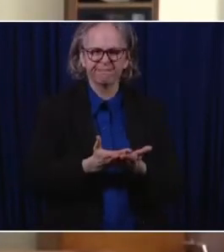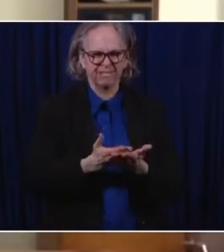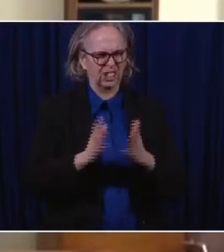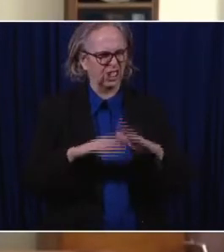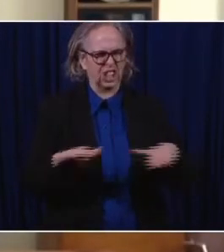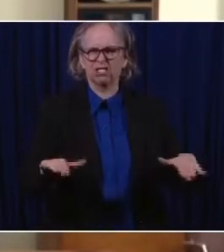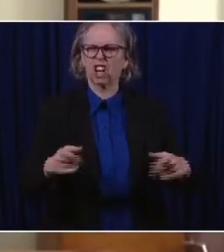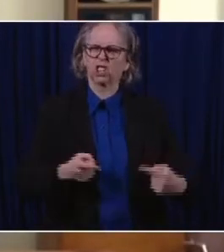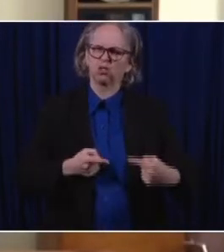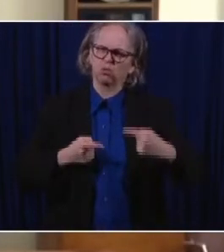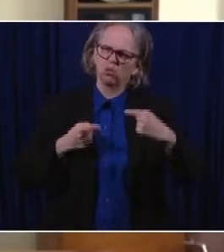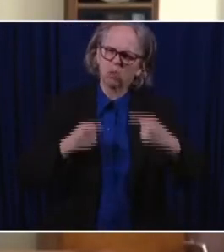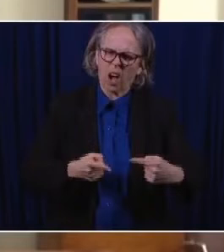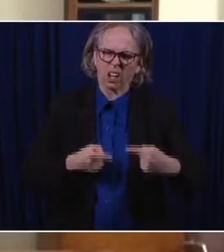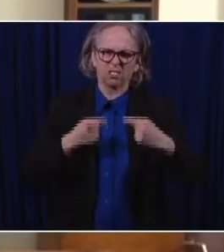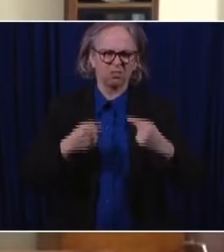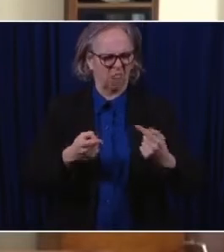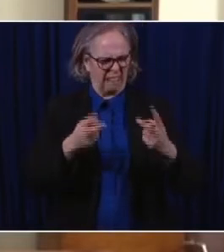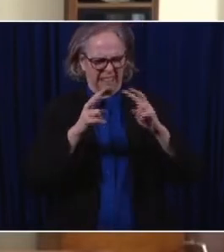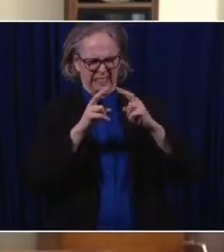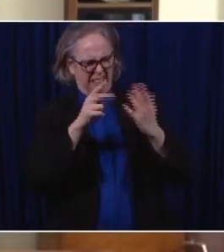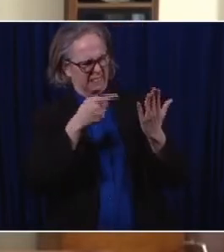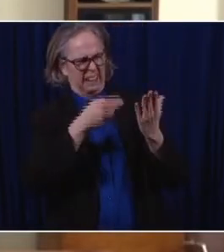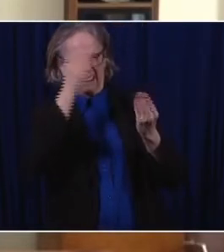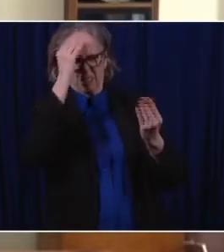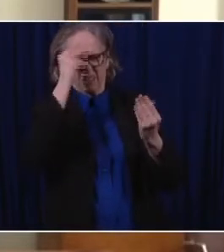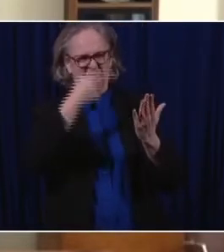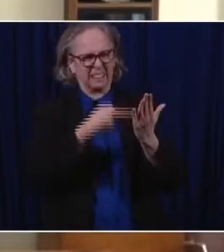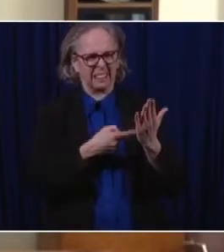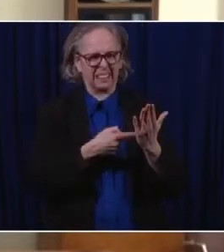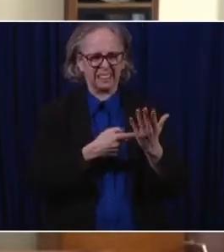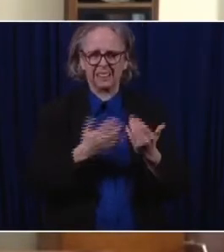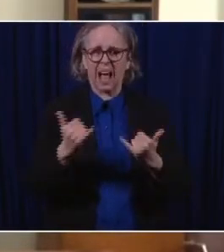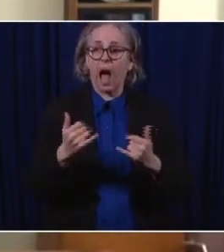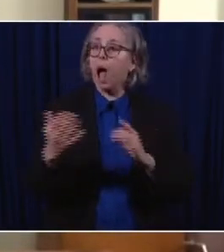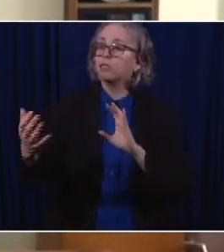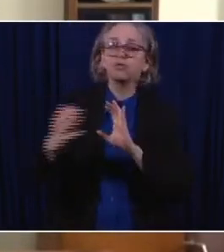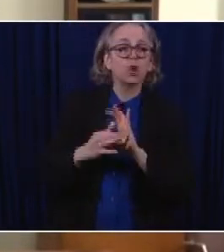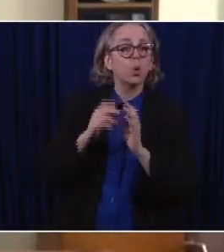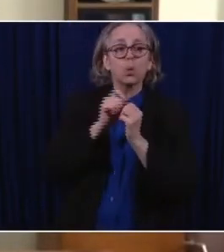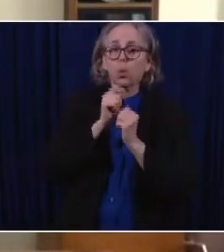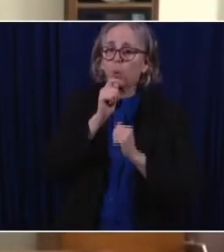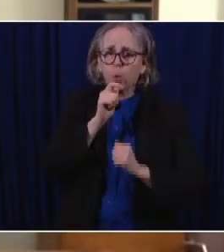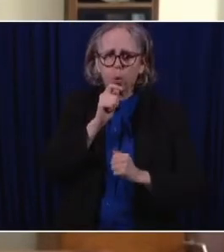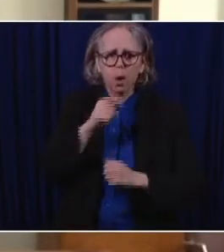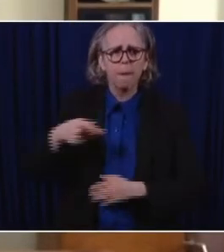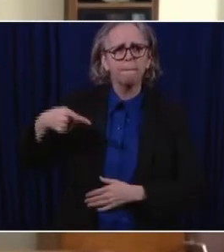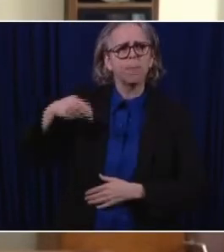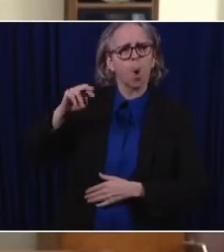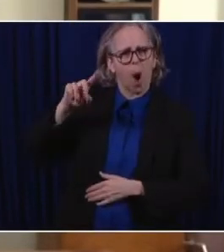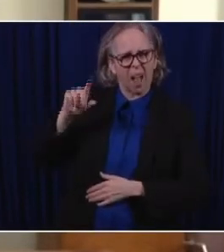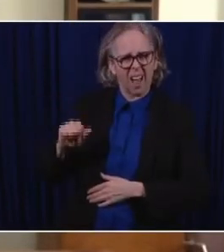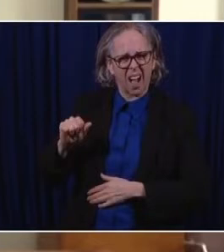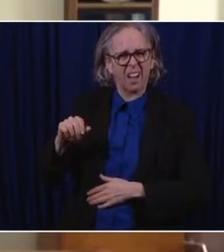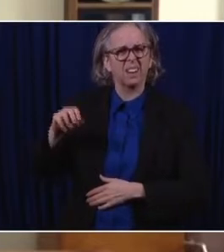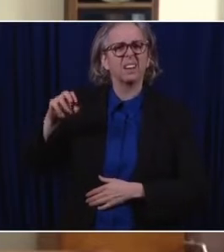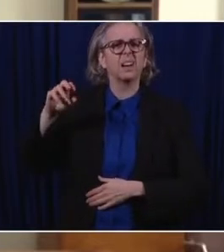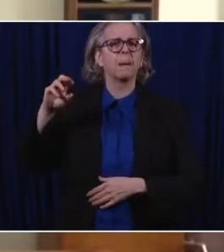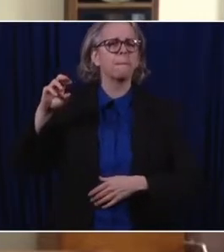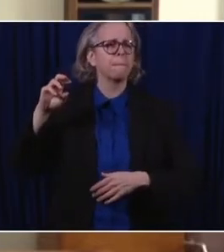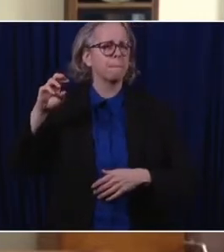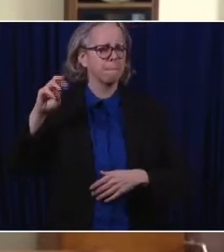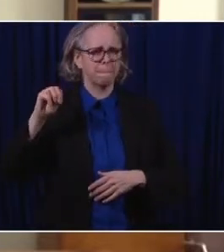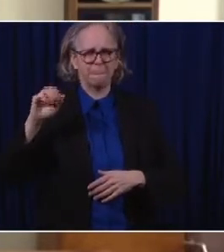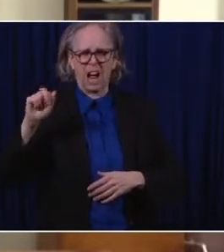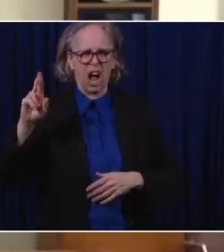Instruction, Paulo DeMaria, to talk about this. Mr. Superintendent, thanks for joining us, and tell us